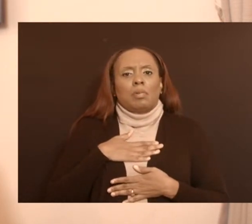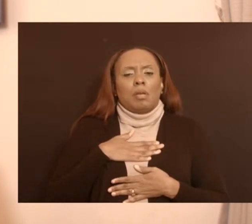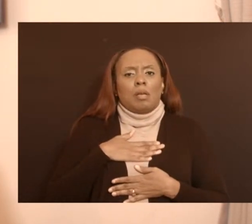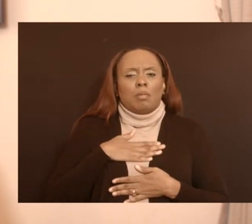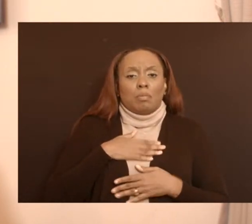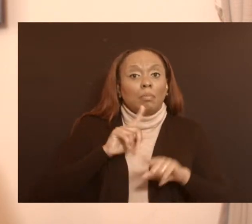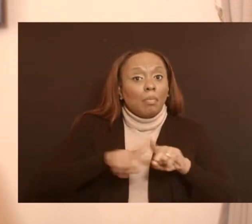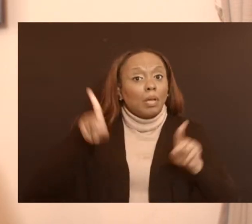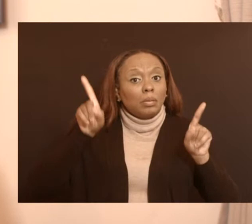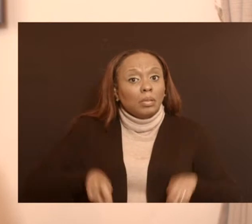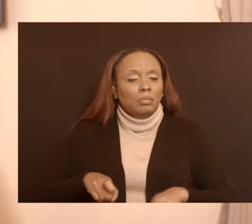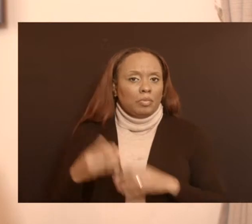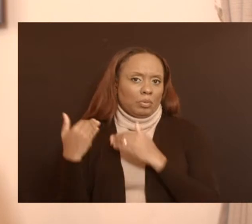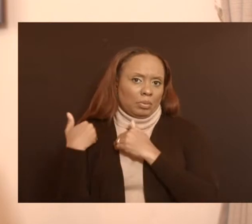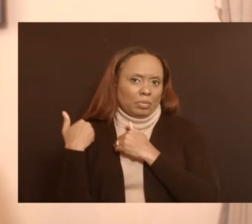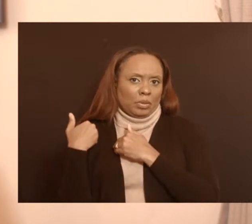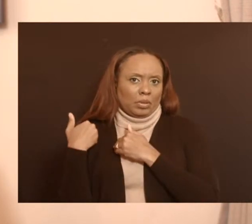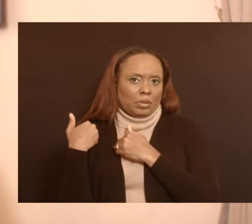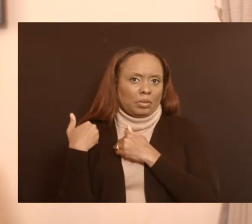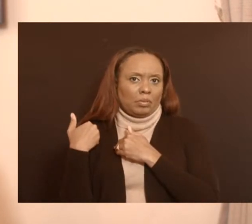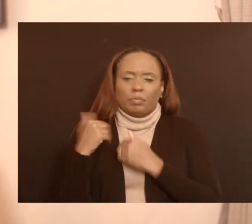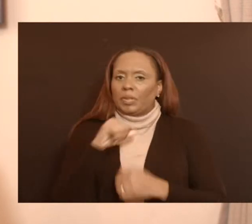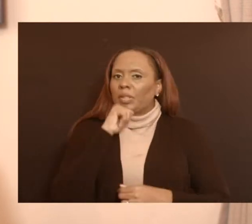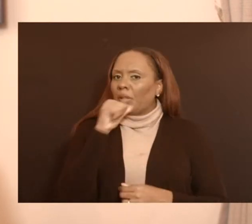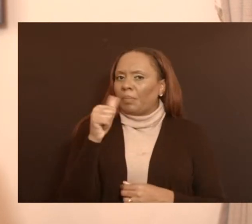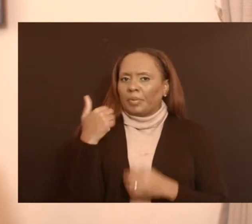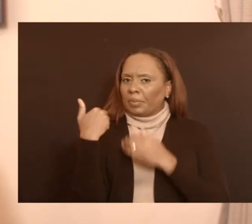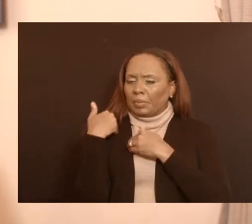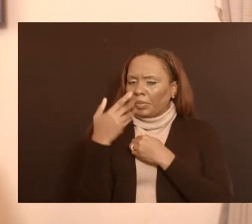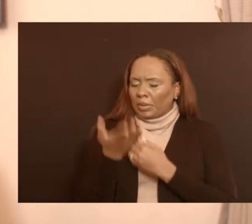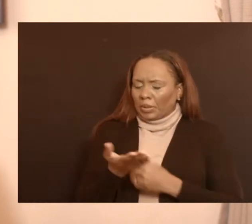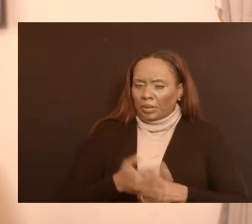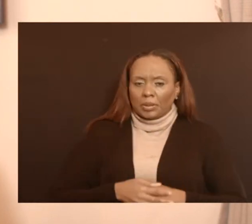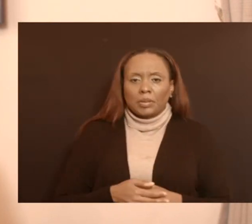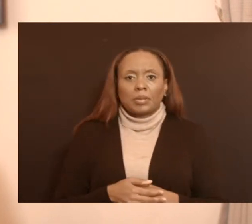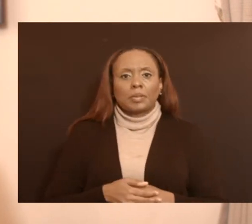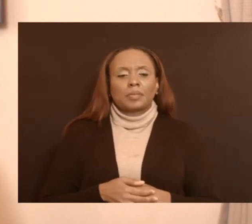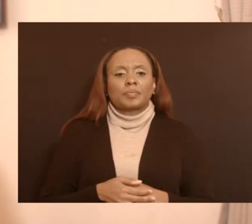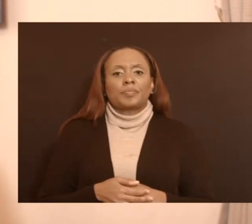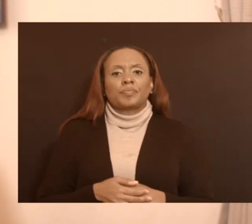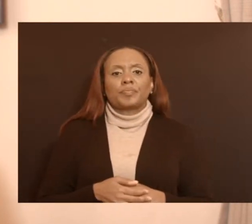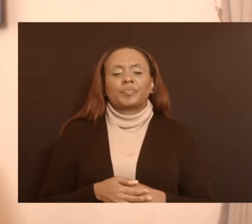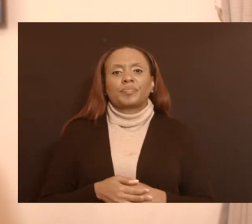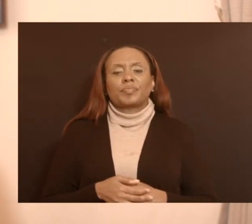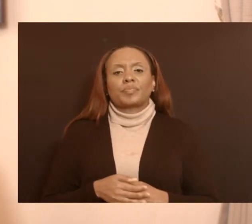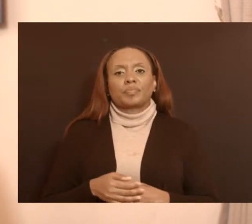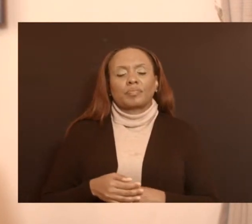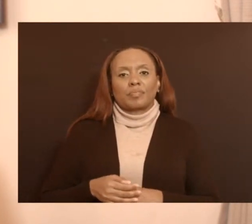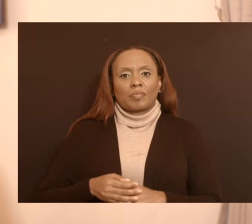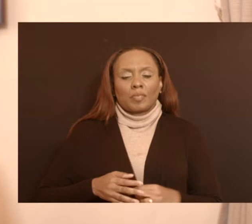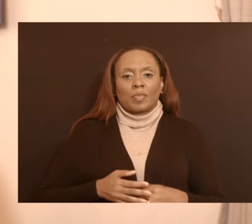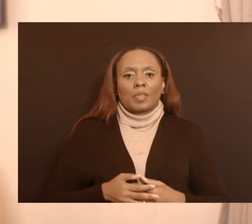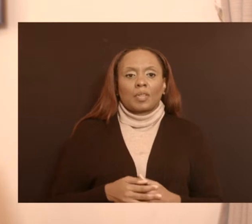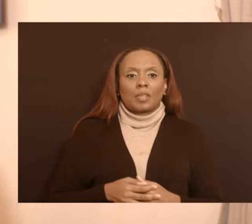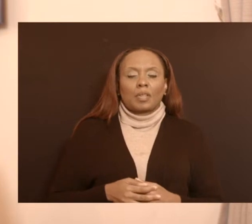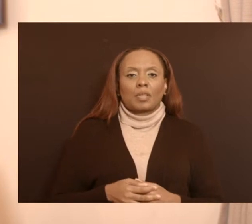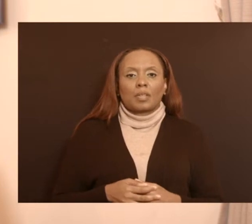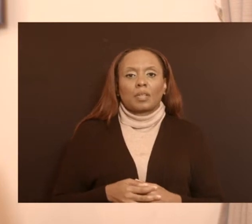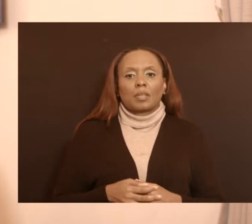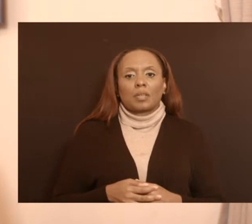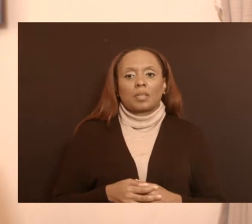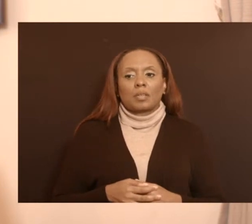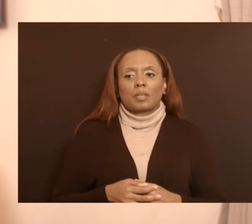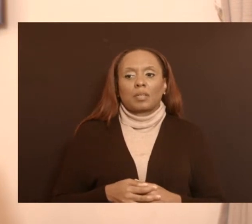that we're starting to fall down upon. Now, I know that in the last couple weeks we've been talking